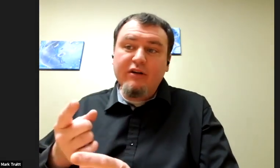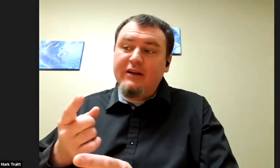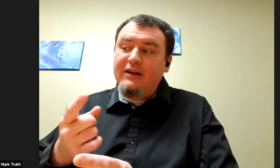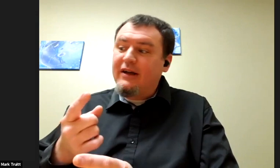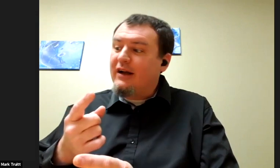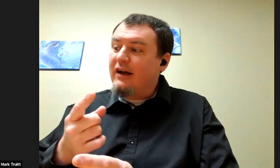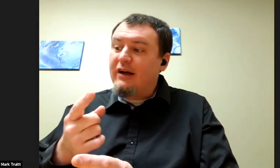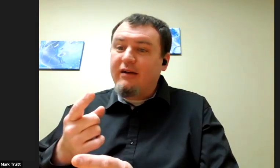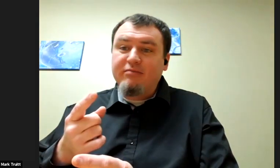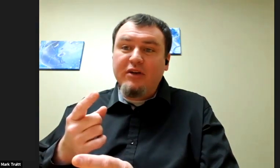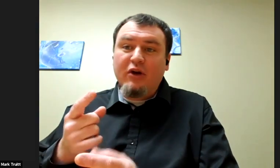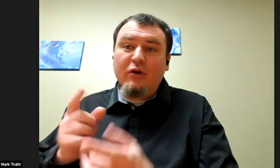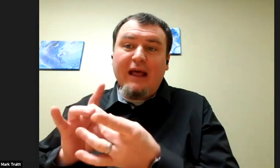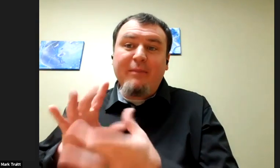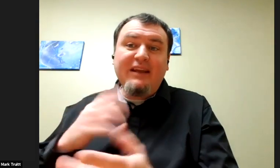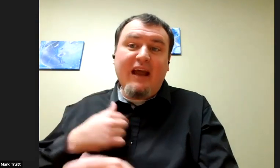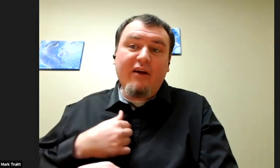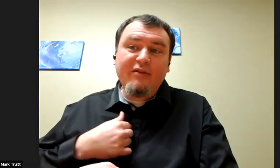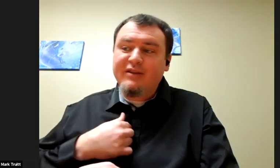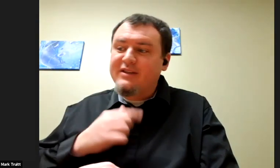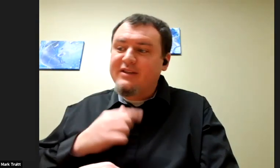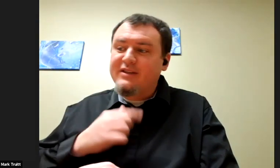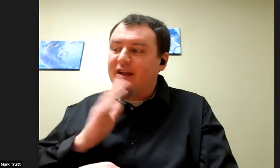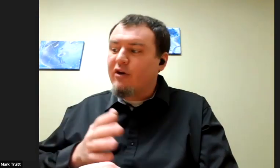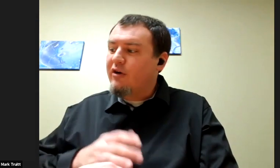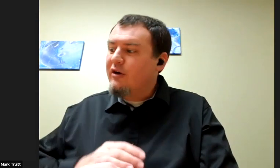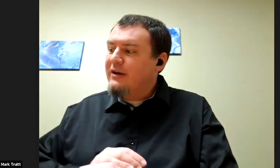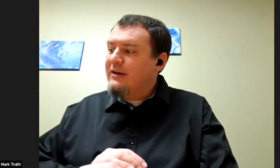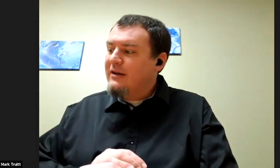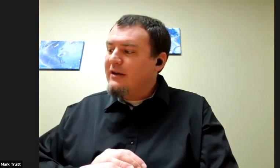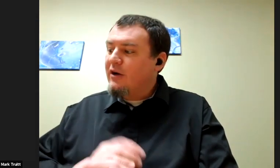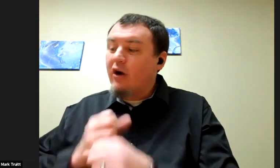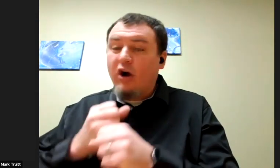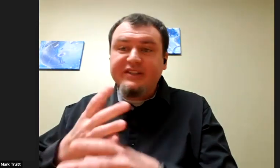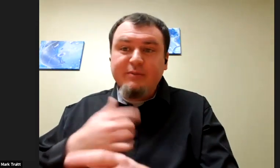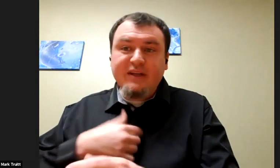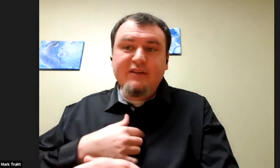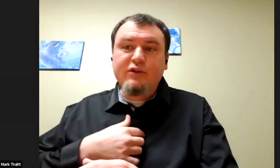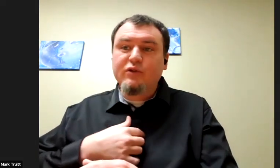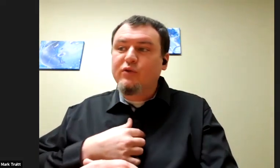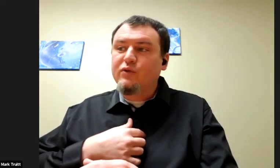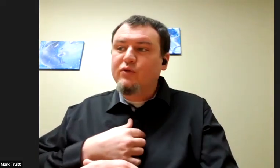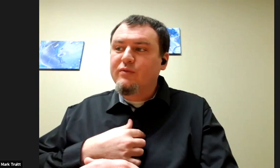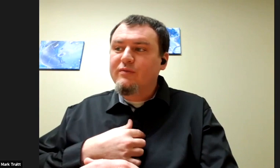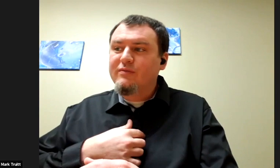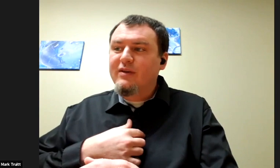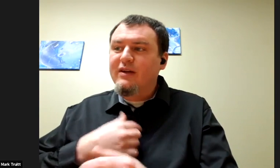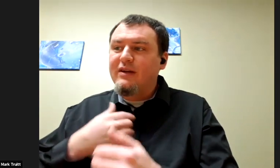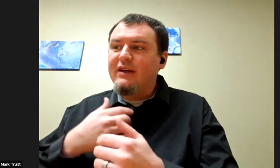never, you know, let me down, has never caused me to